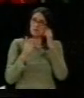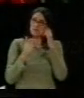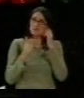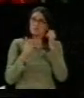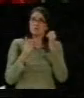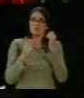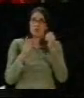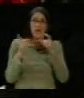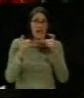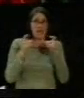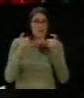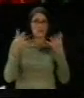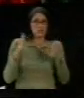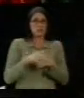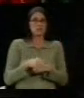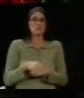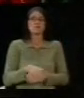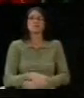dealt with?